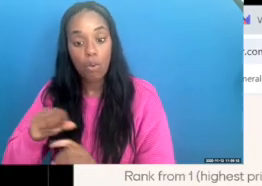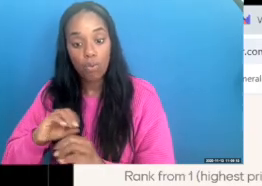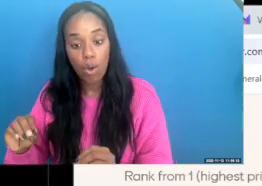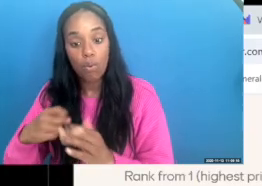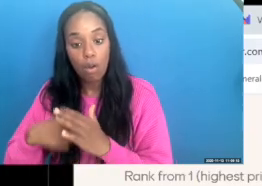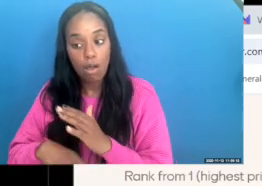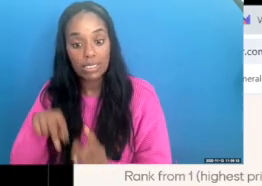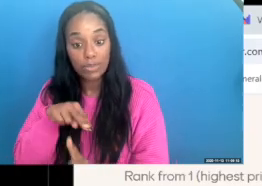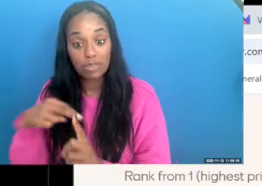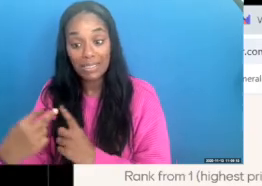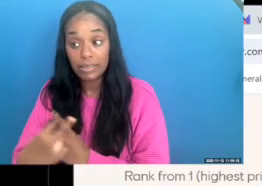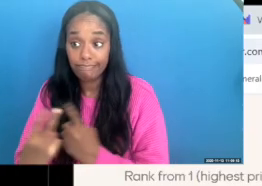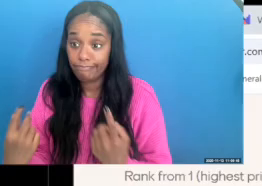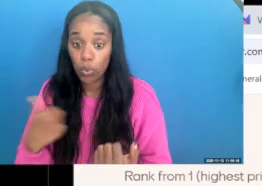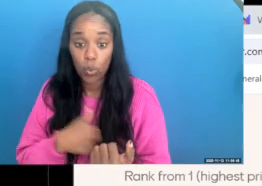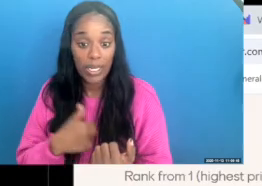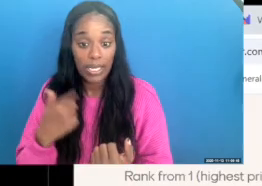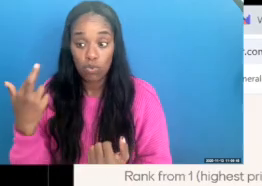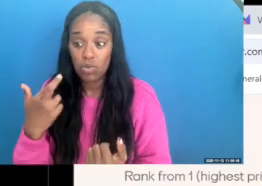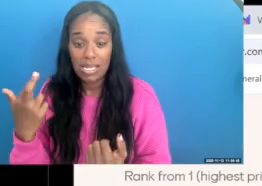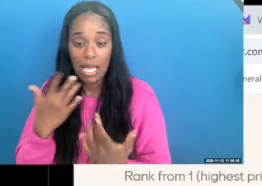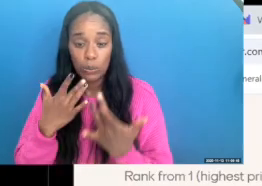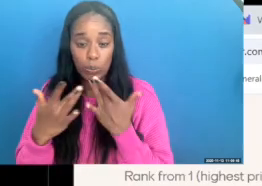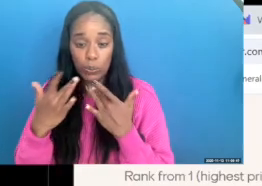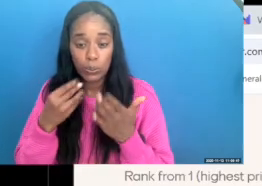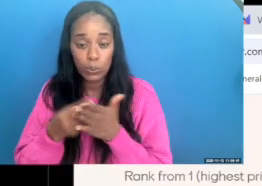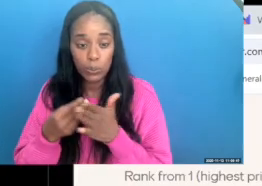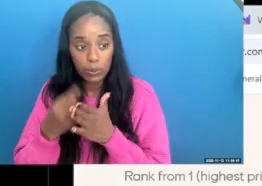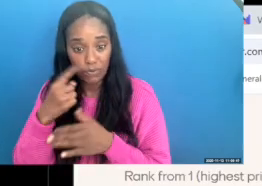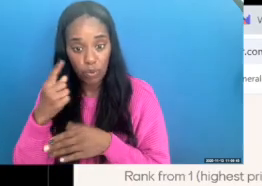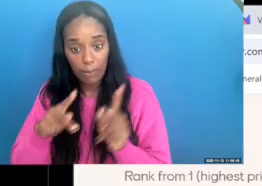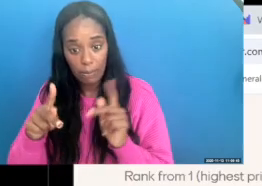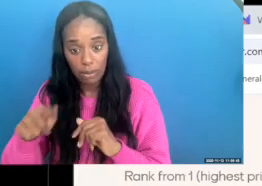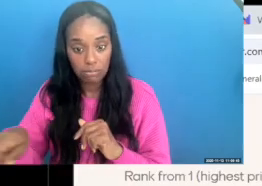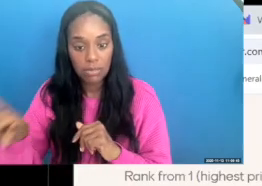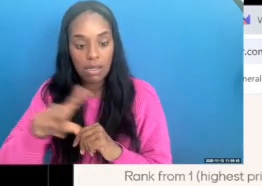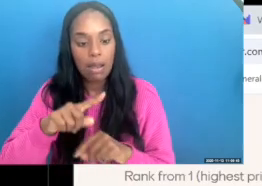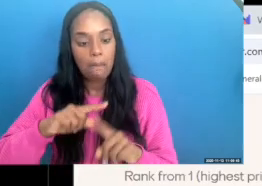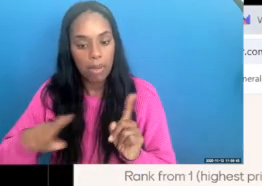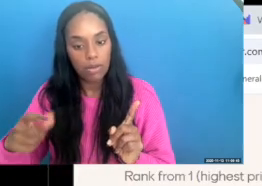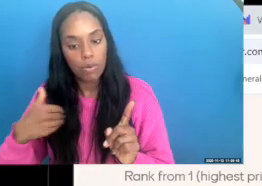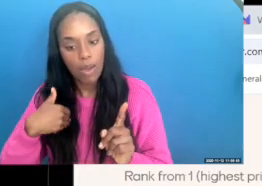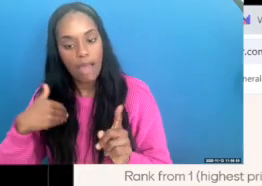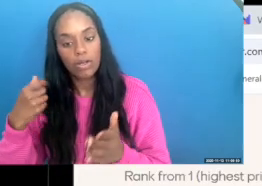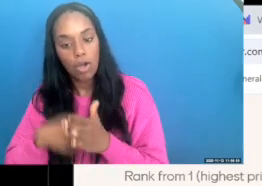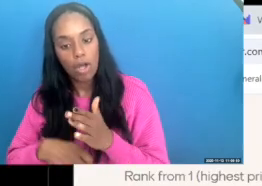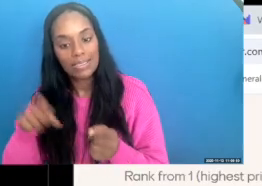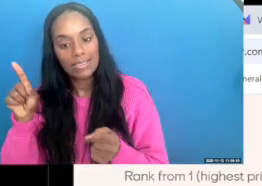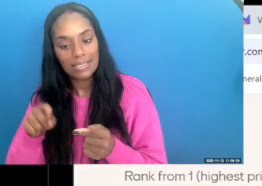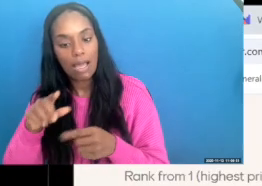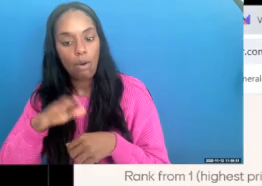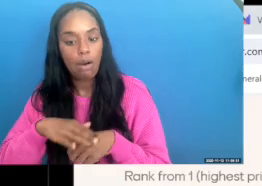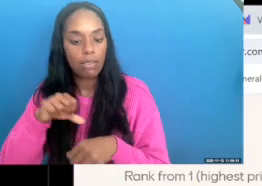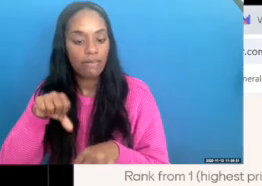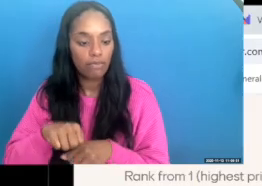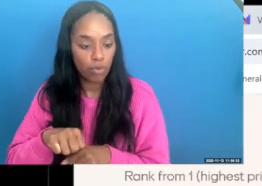been exploring this from a low cost, no cost perspective because we realize that funds are tight out there. But given that you've